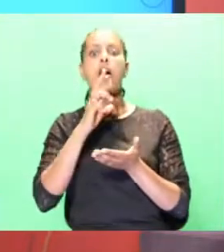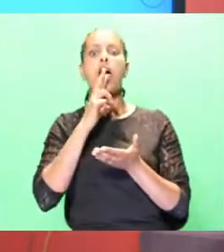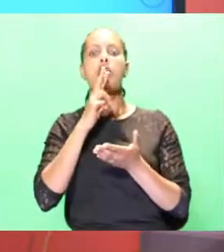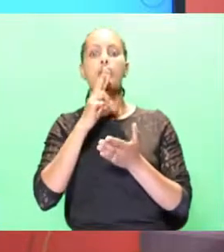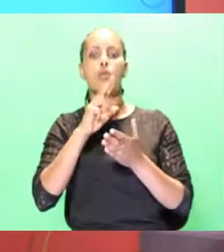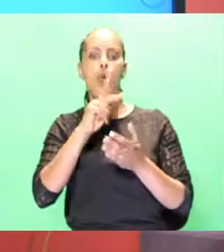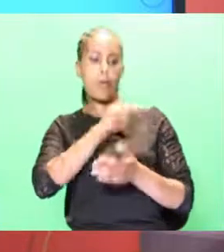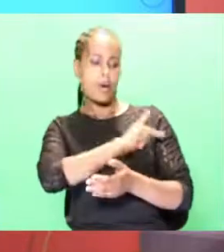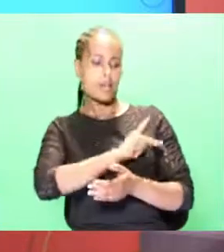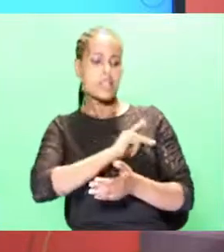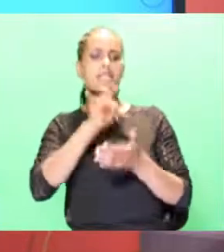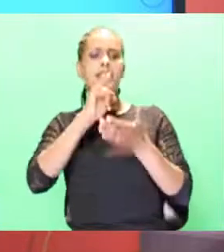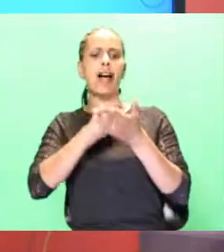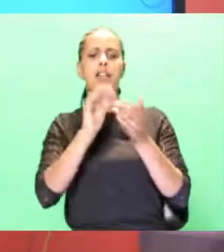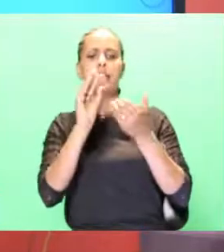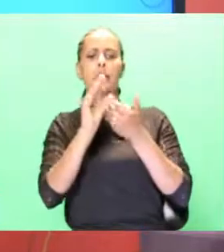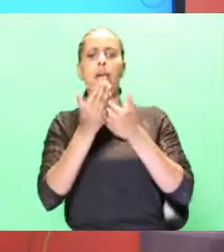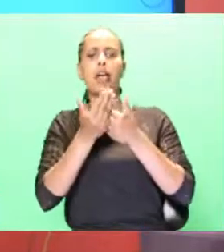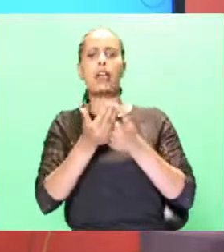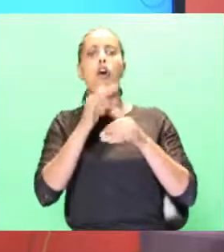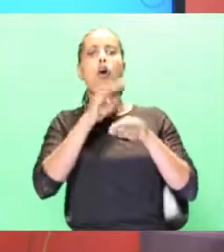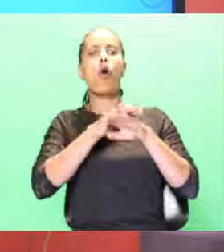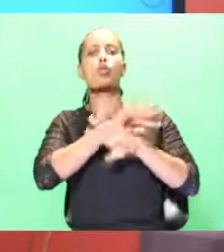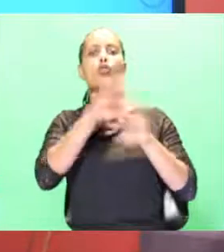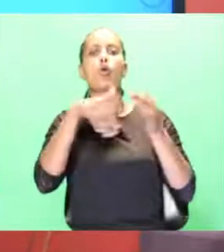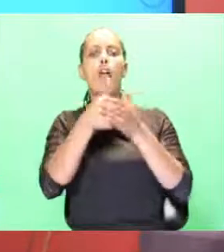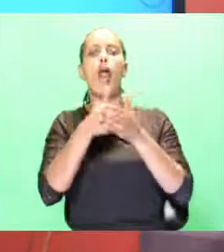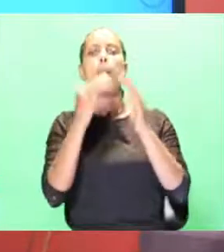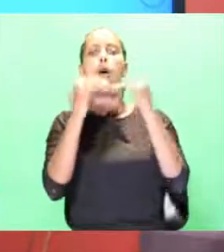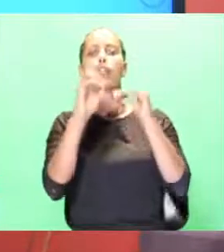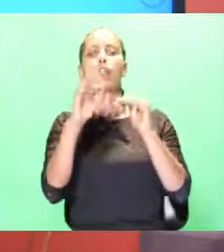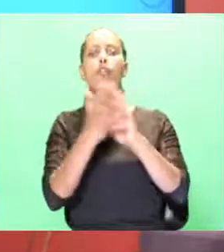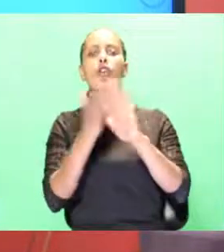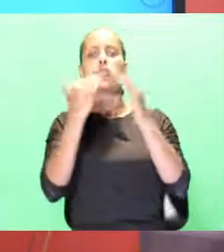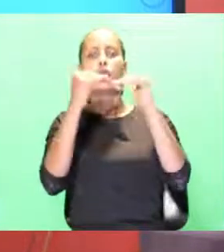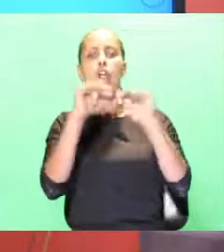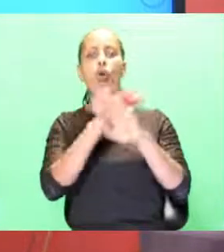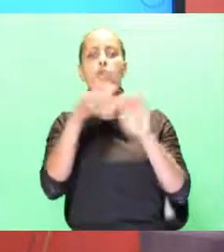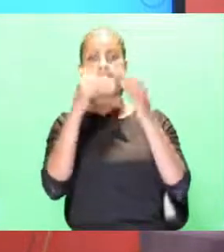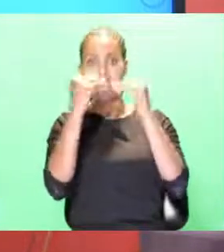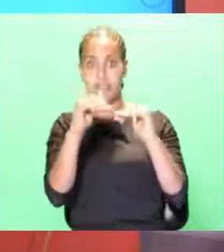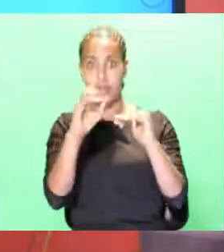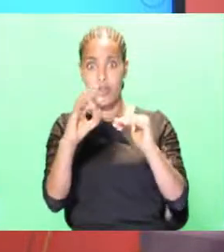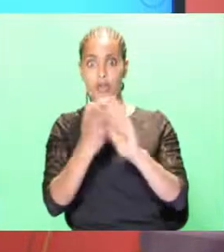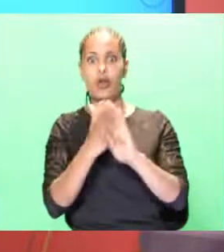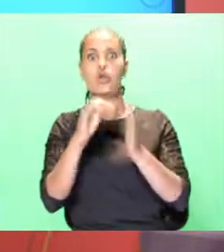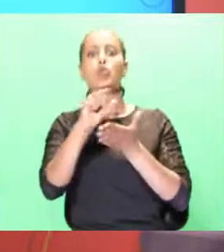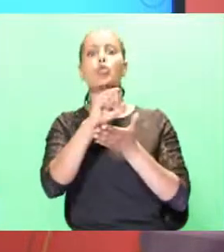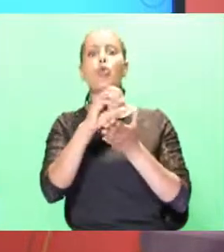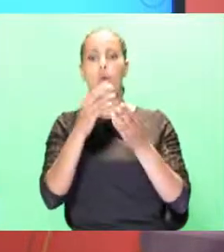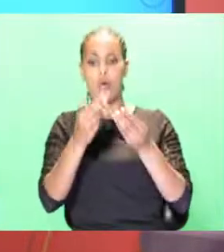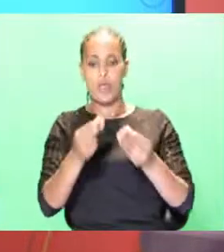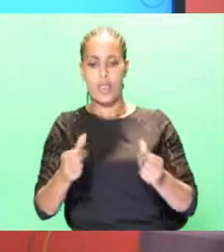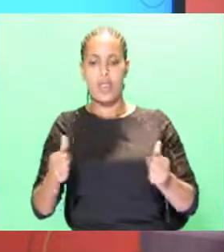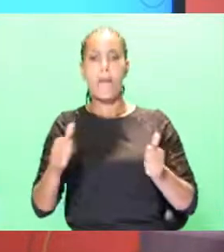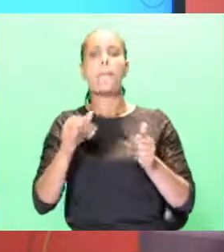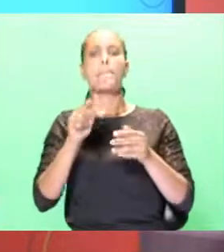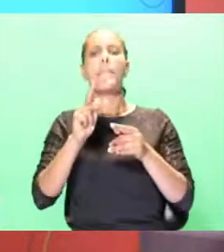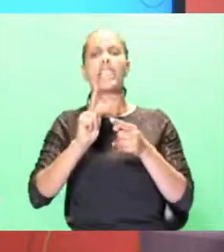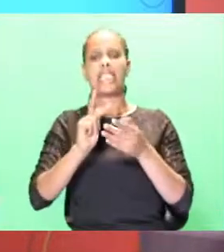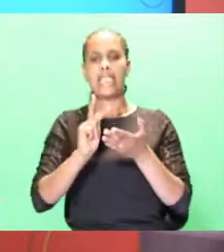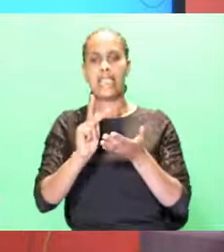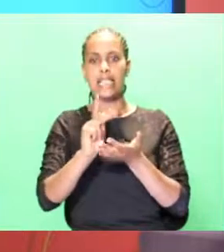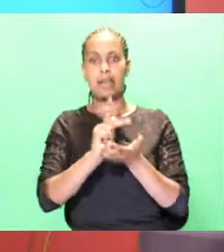are properties that depend on total amount or total concentration of solute